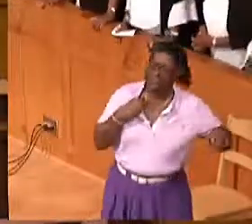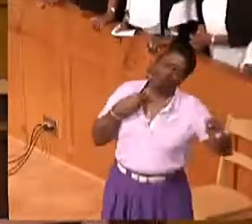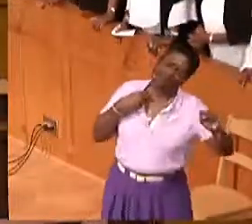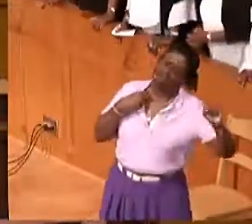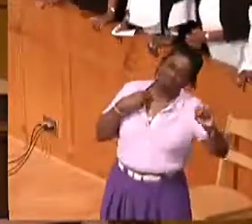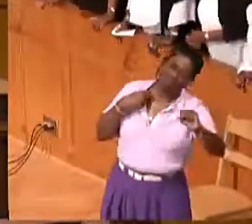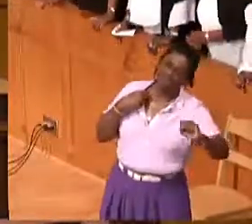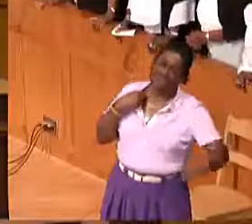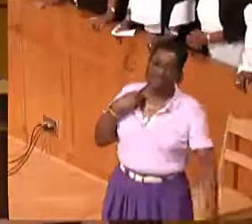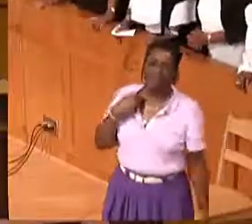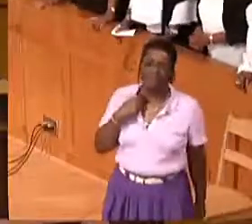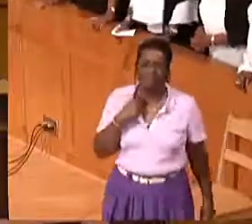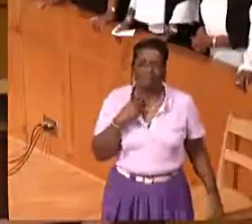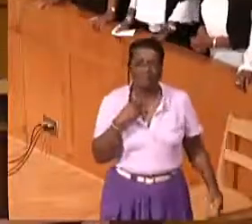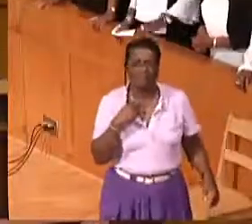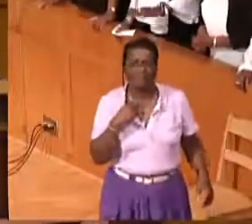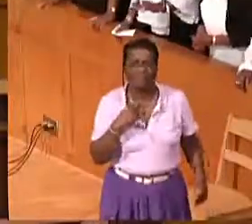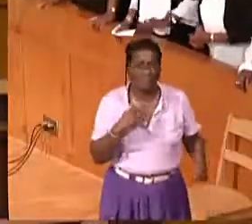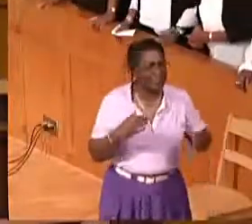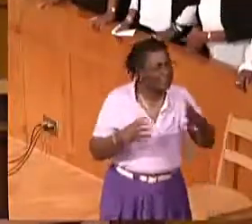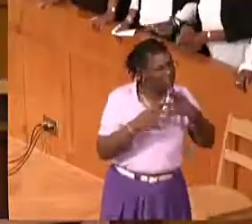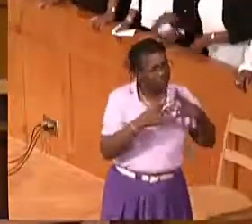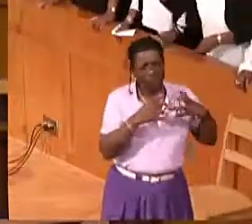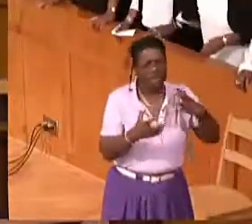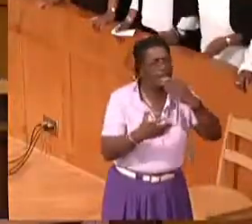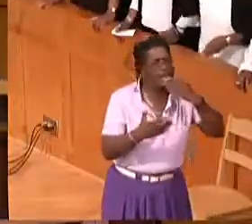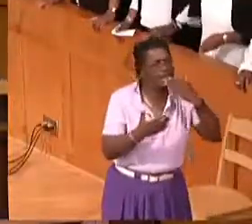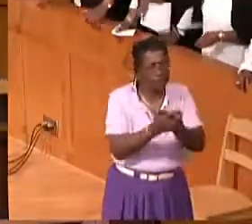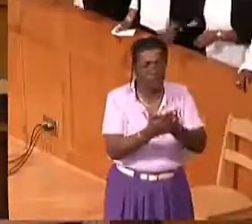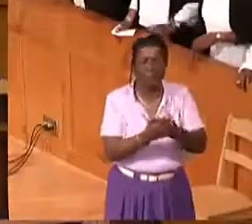has been mighty good.